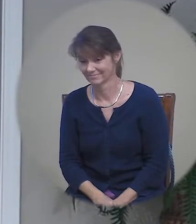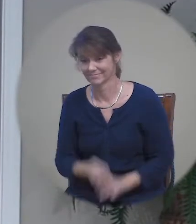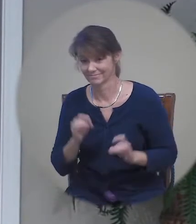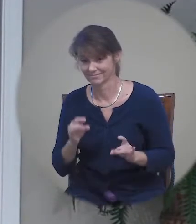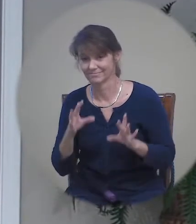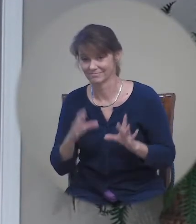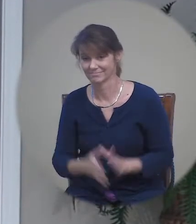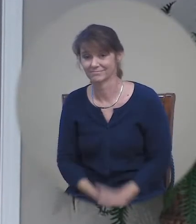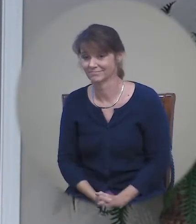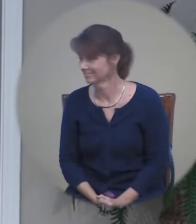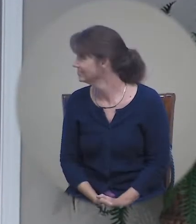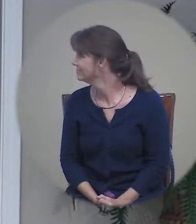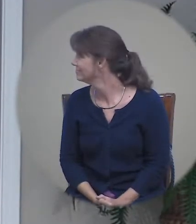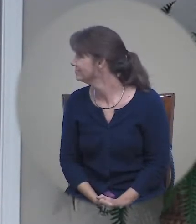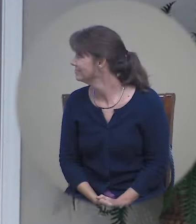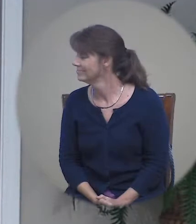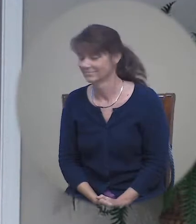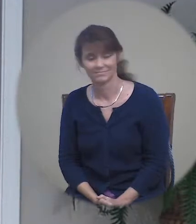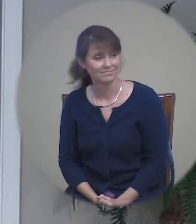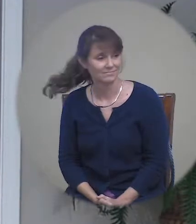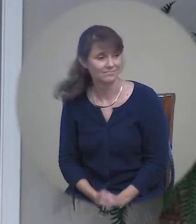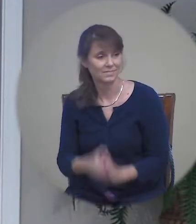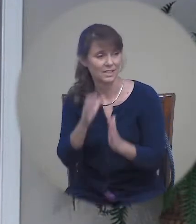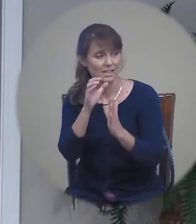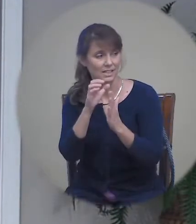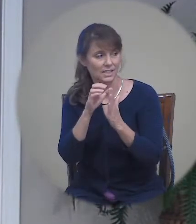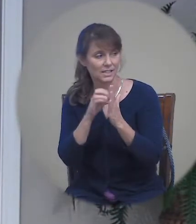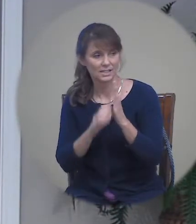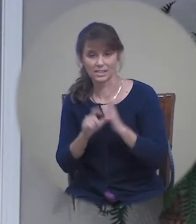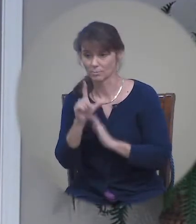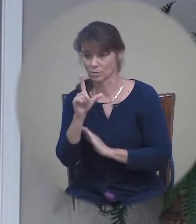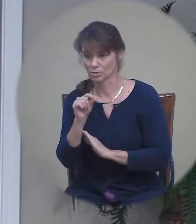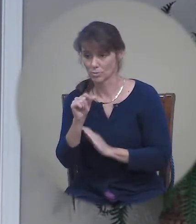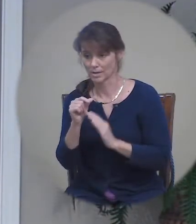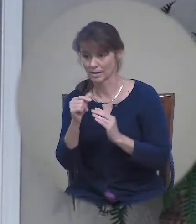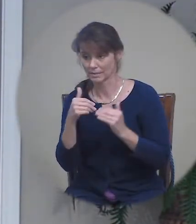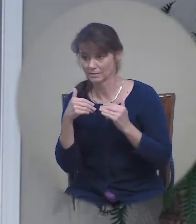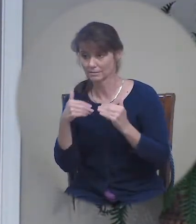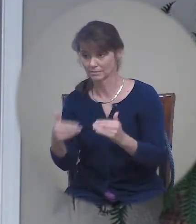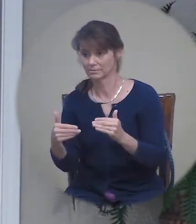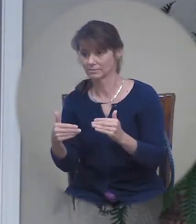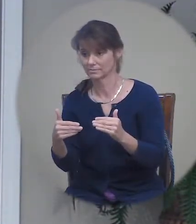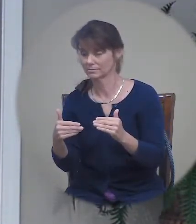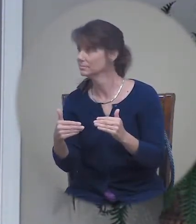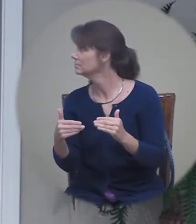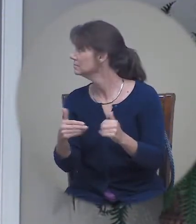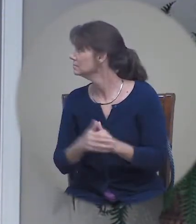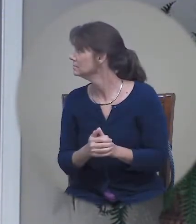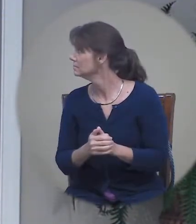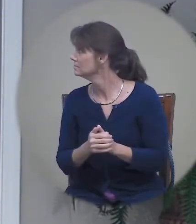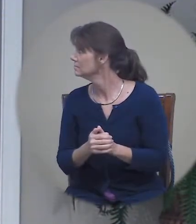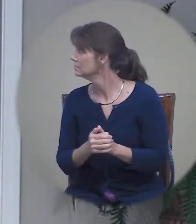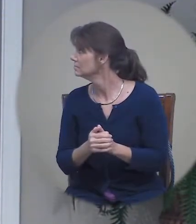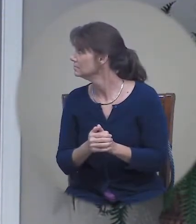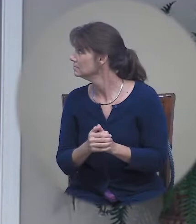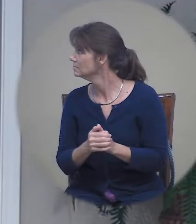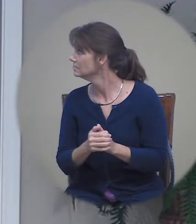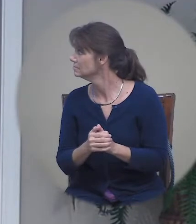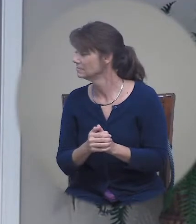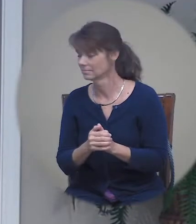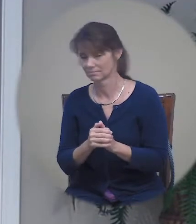Okay. So chapter 20 kind of moves on, and we find as chapter 20 begins